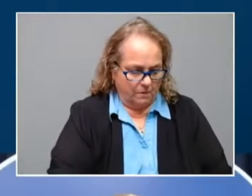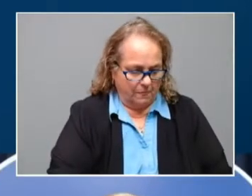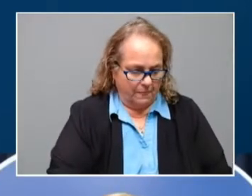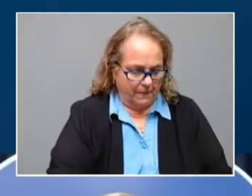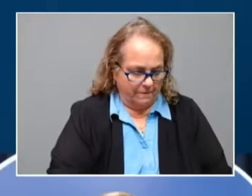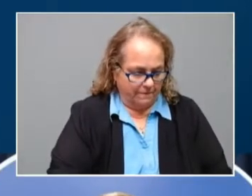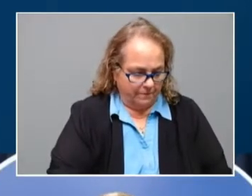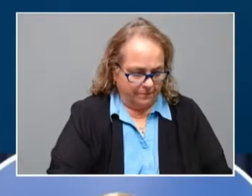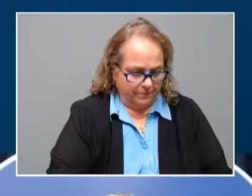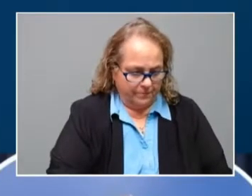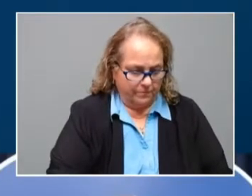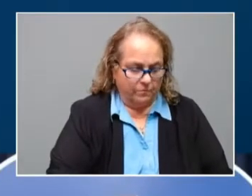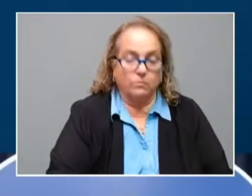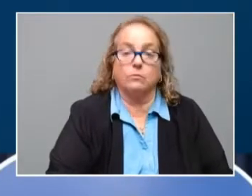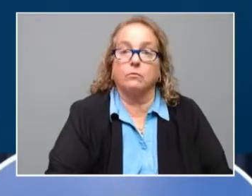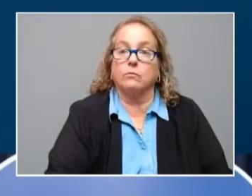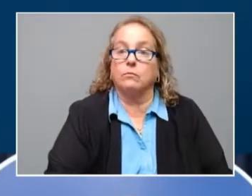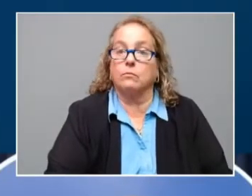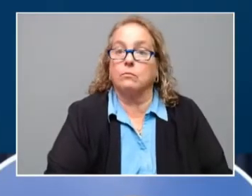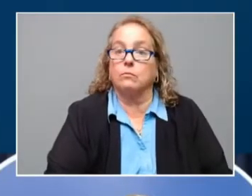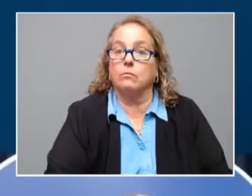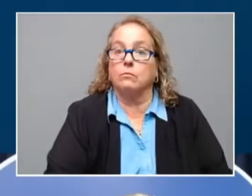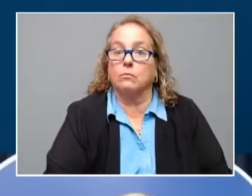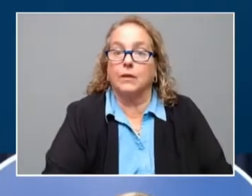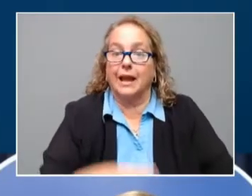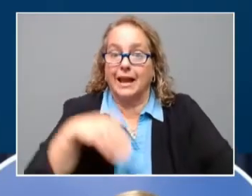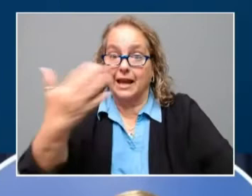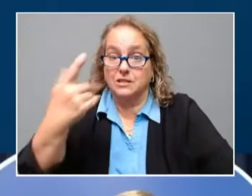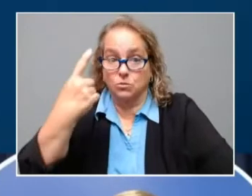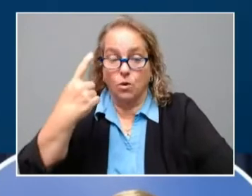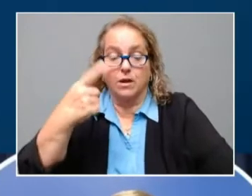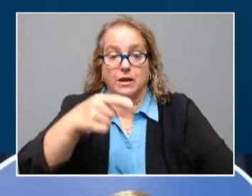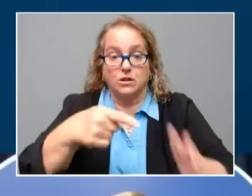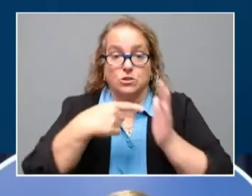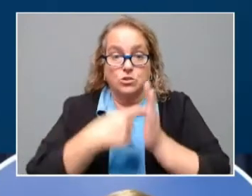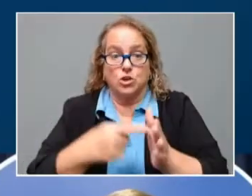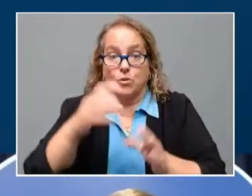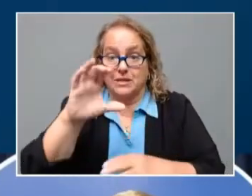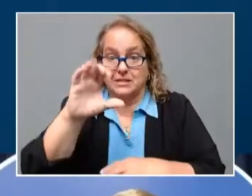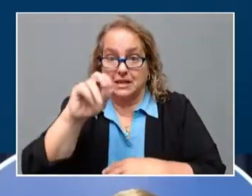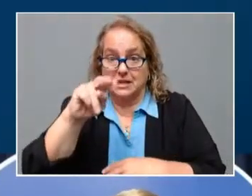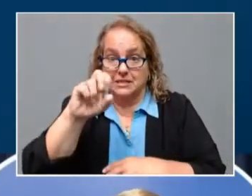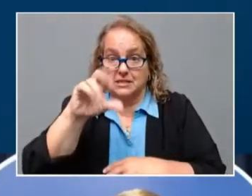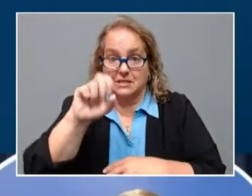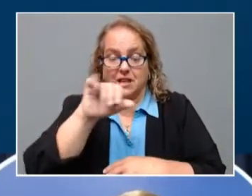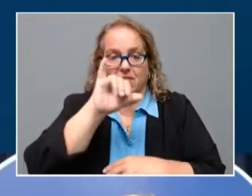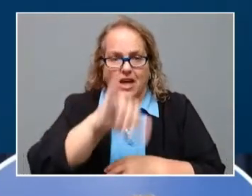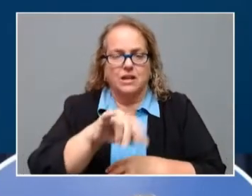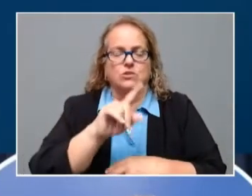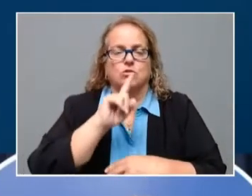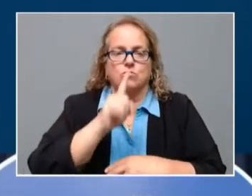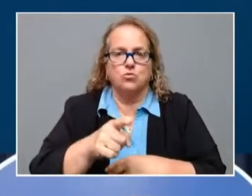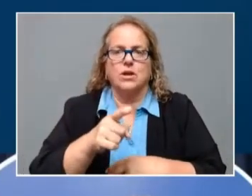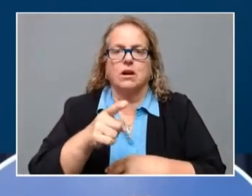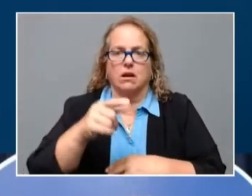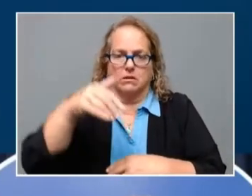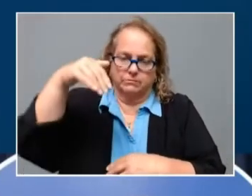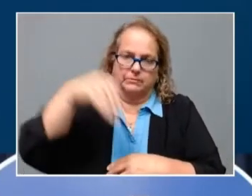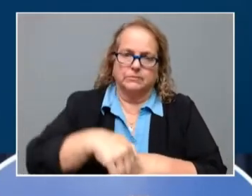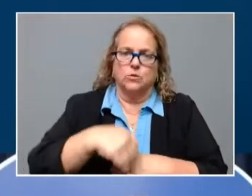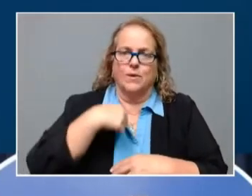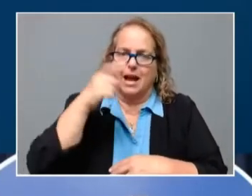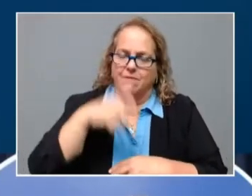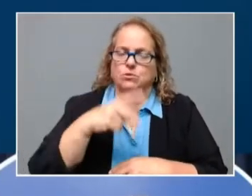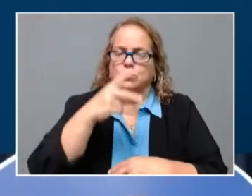inpatient census. That is the real decline we have to see with our hospitals hit